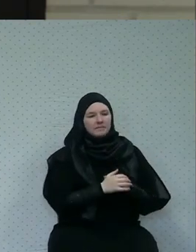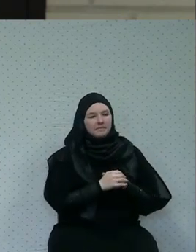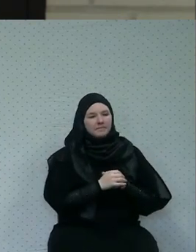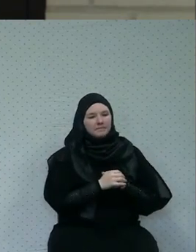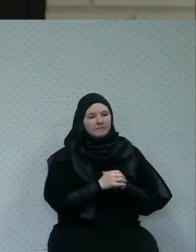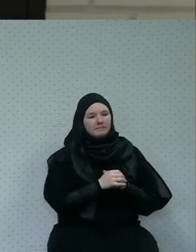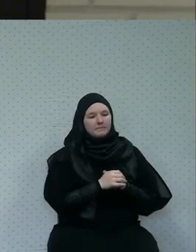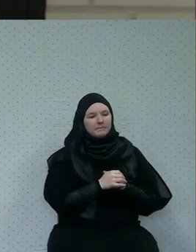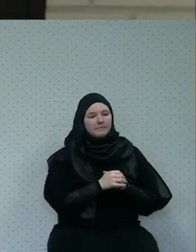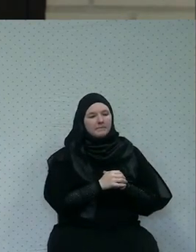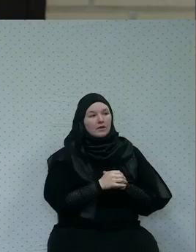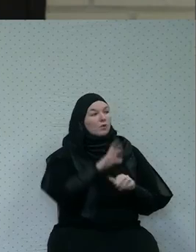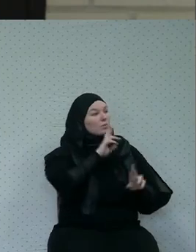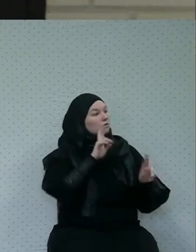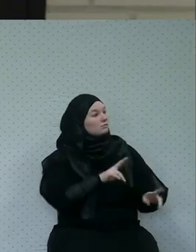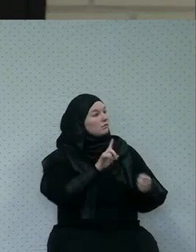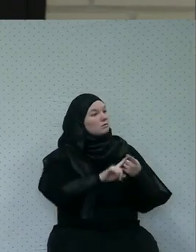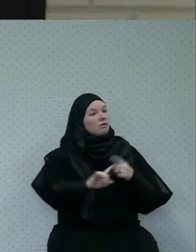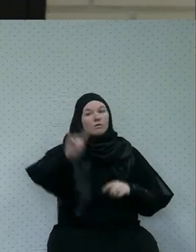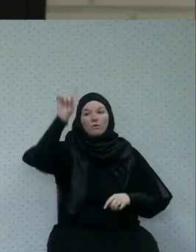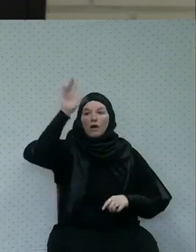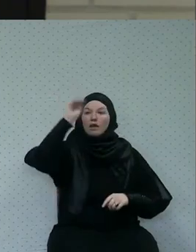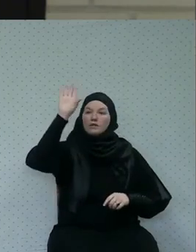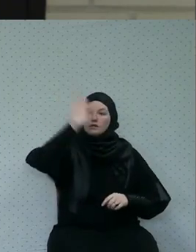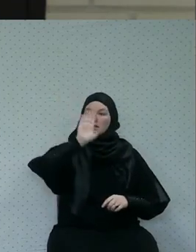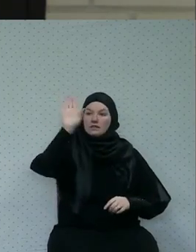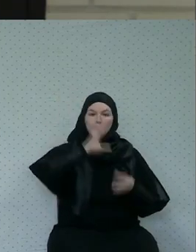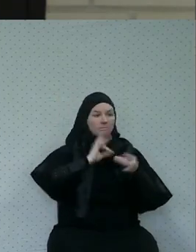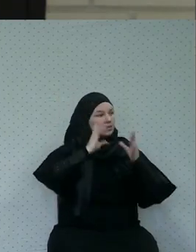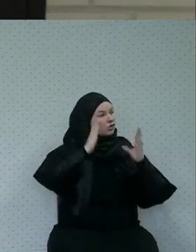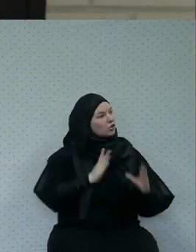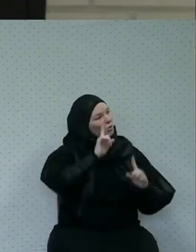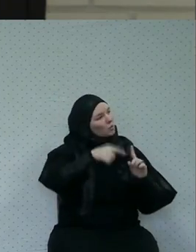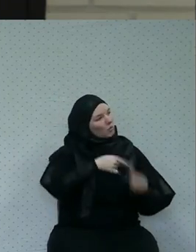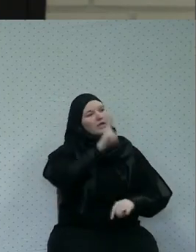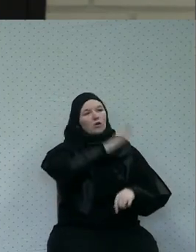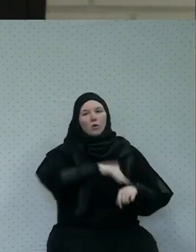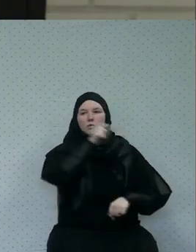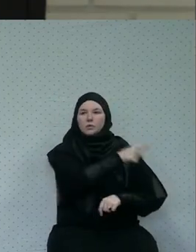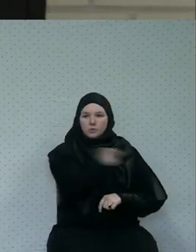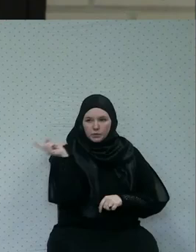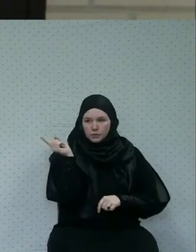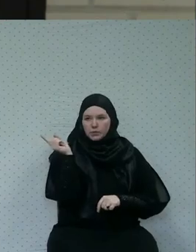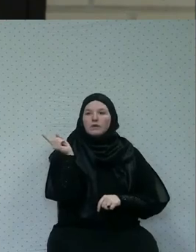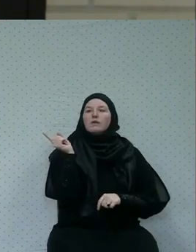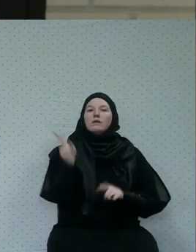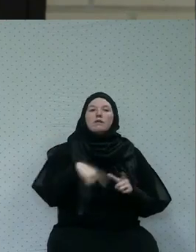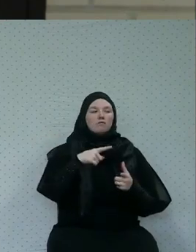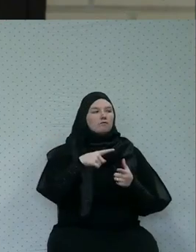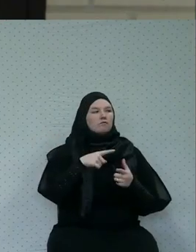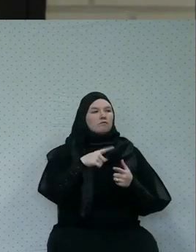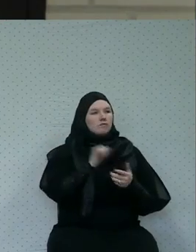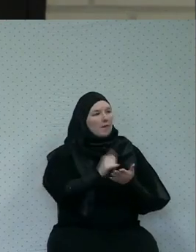yuhyikum. Respond to Allah and to His Messenger when He calls you to that